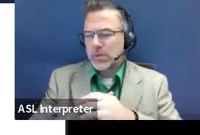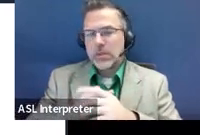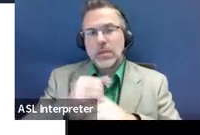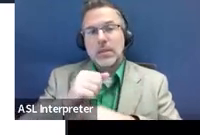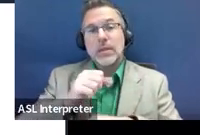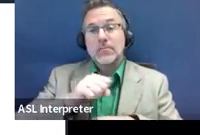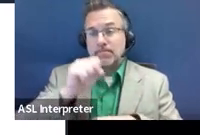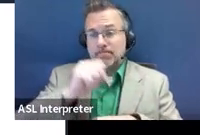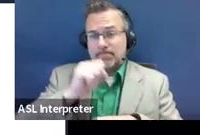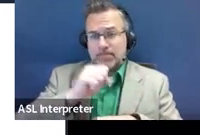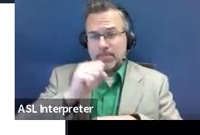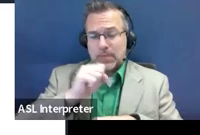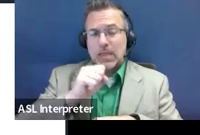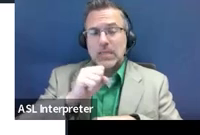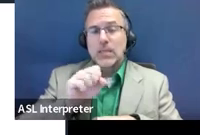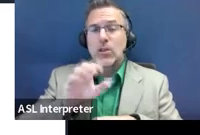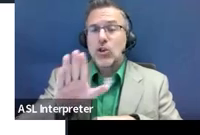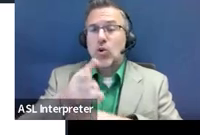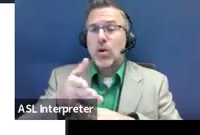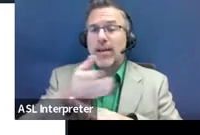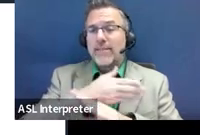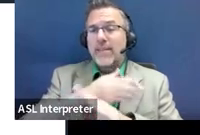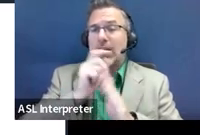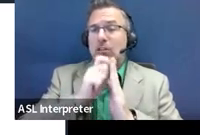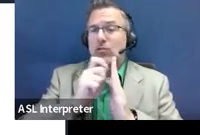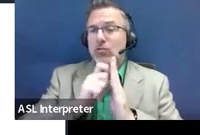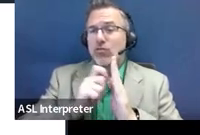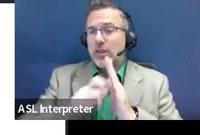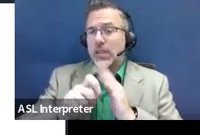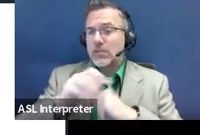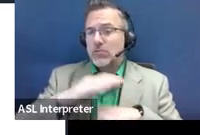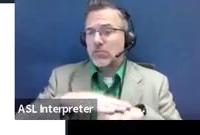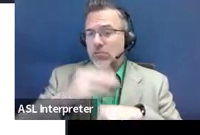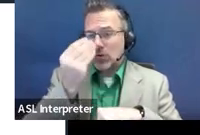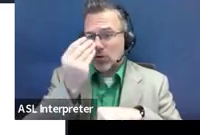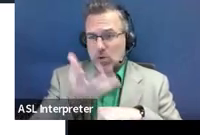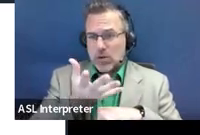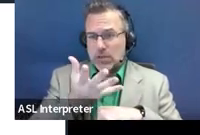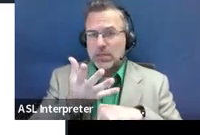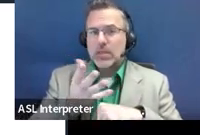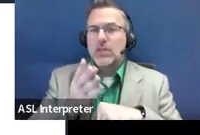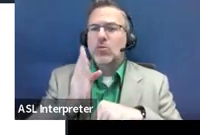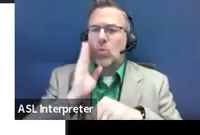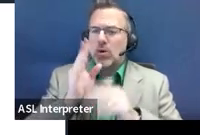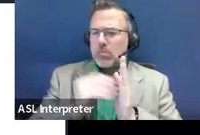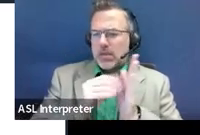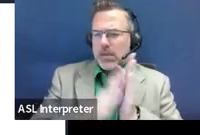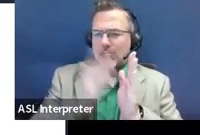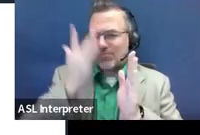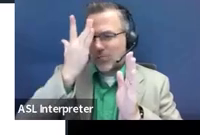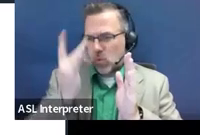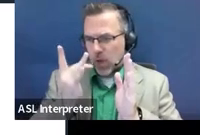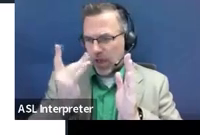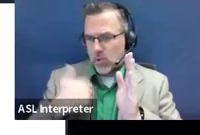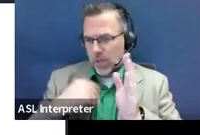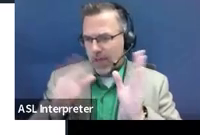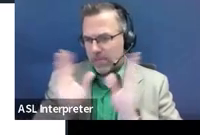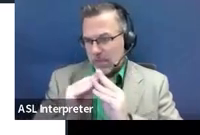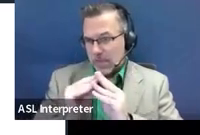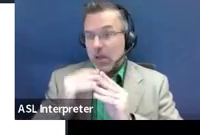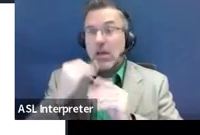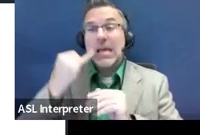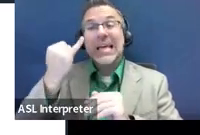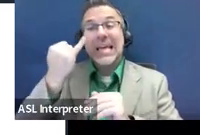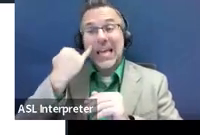just, because your advance written notice is just letting them know why you're holding the meeting. So if then at the actual